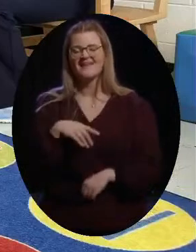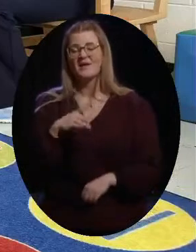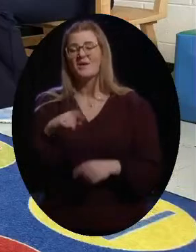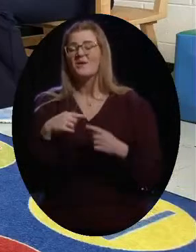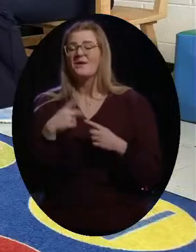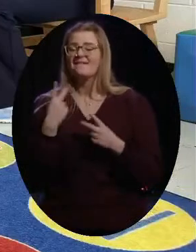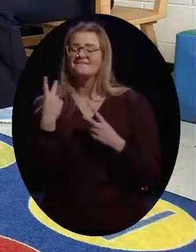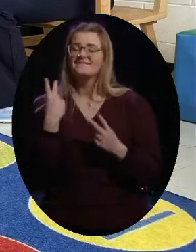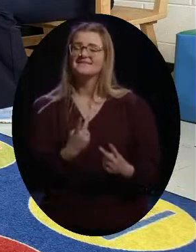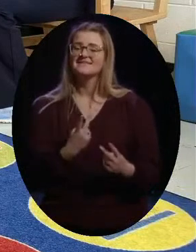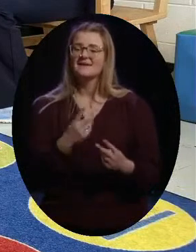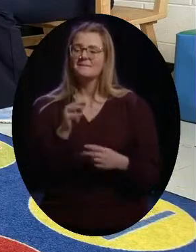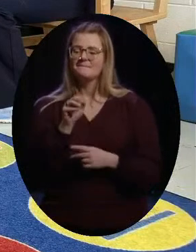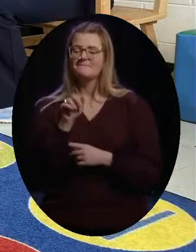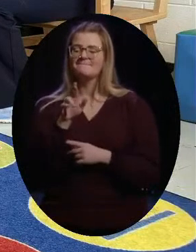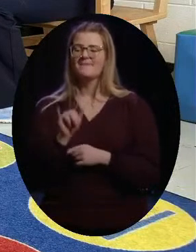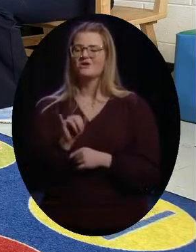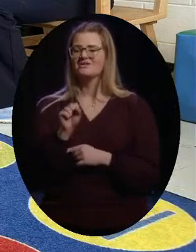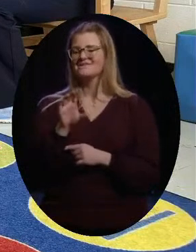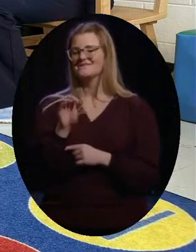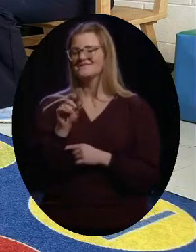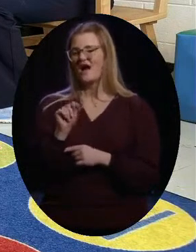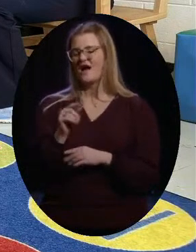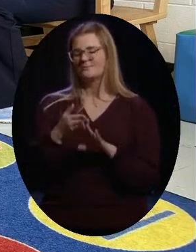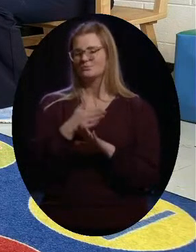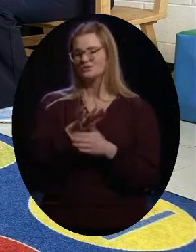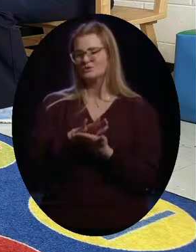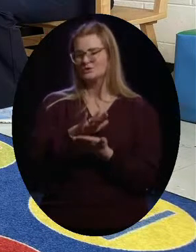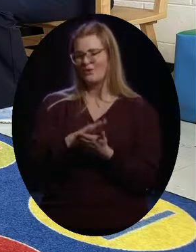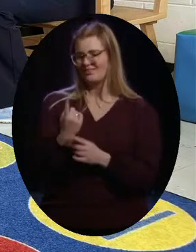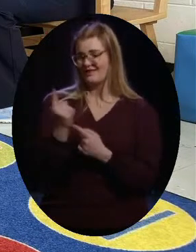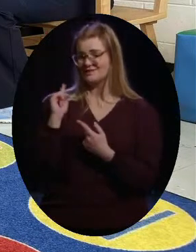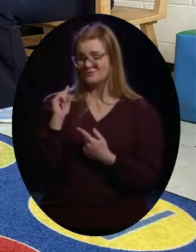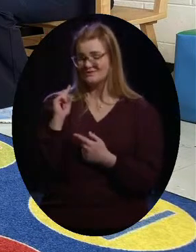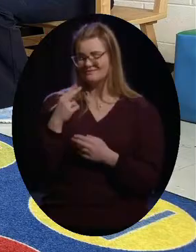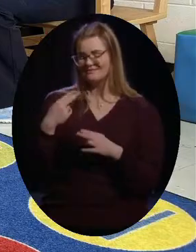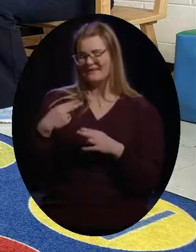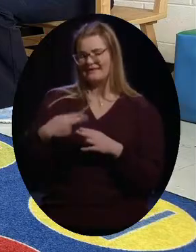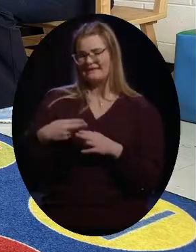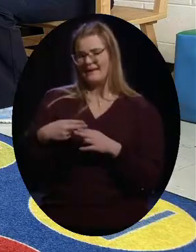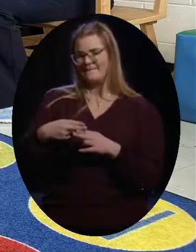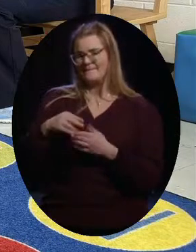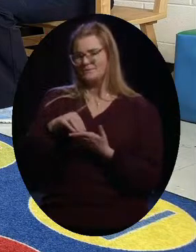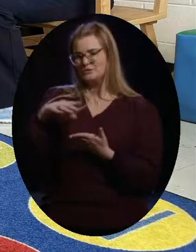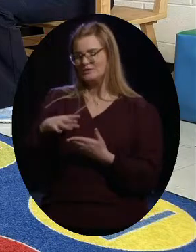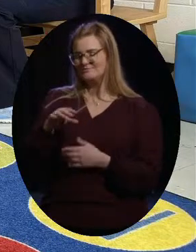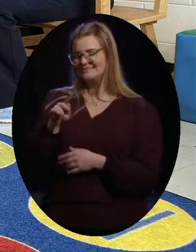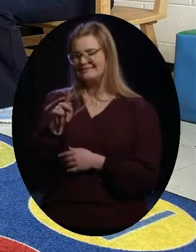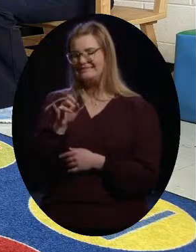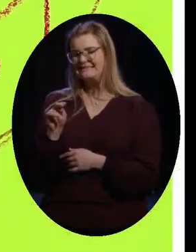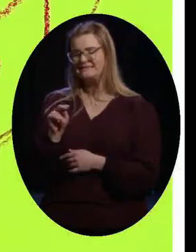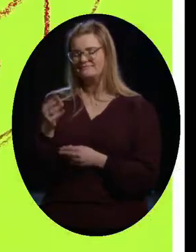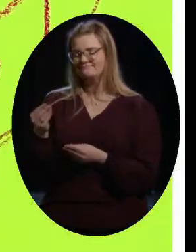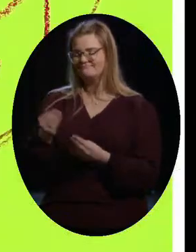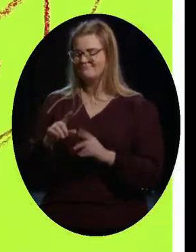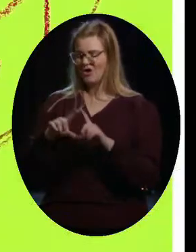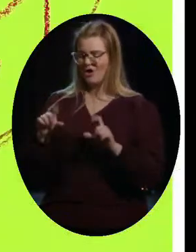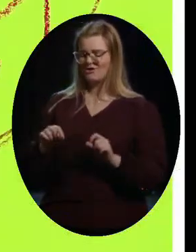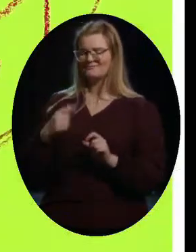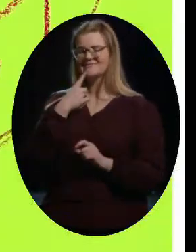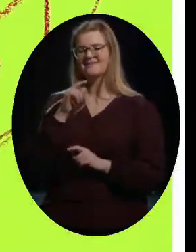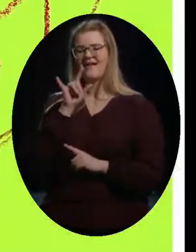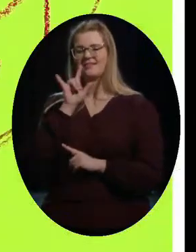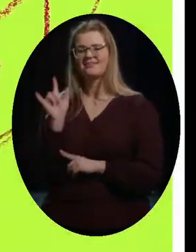visited Mary Scott Preschool just last week, and a student named King gave me a card that said, "I love